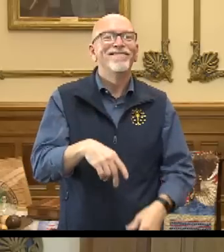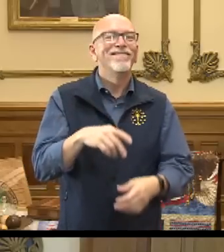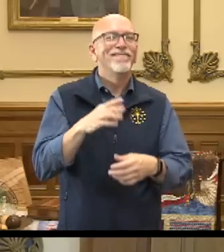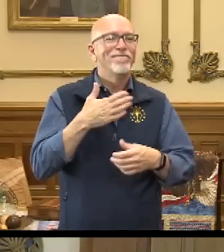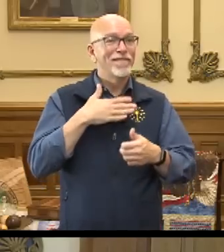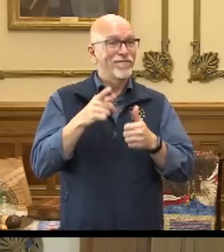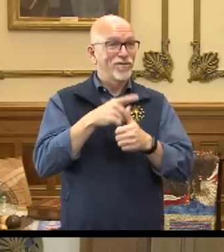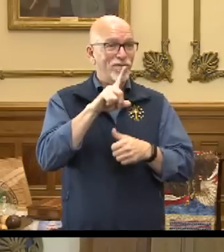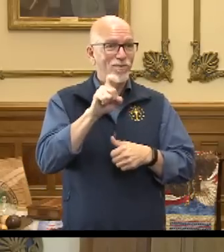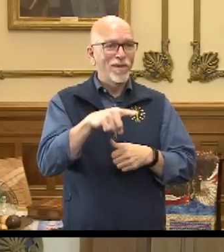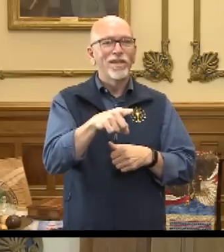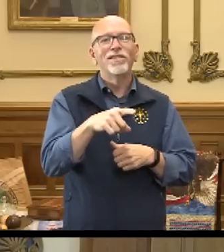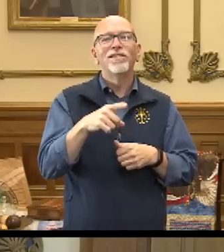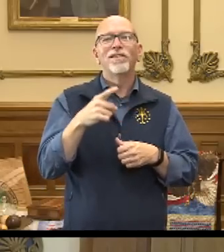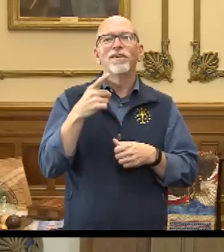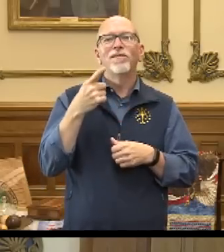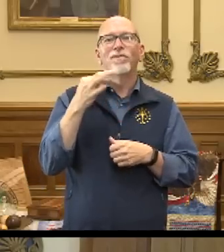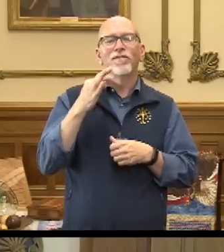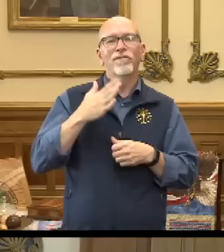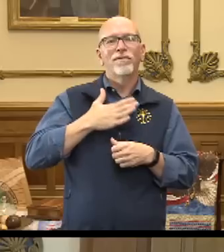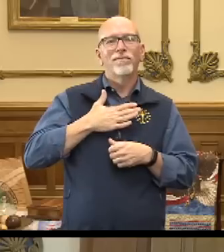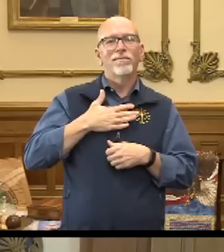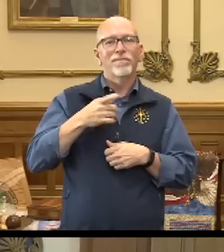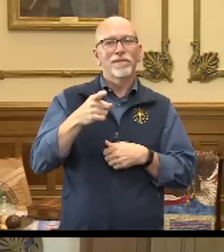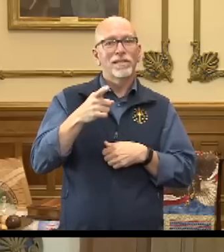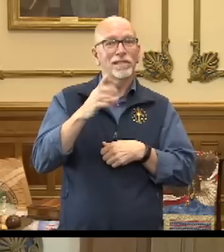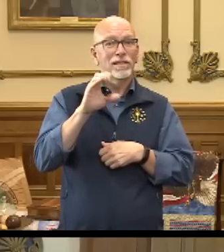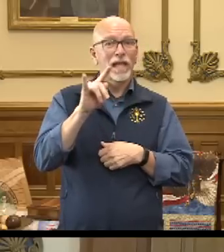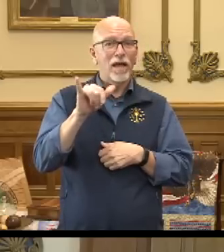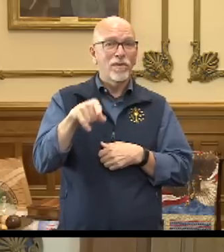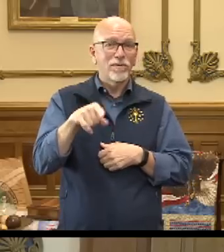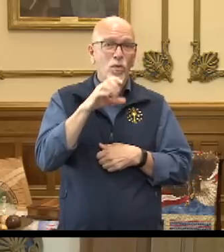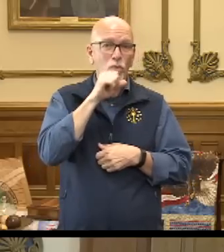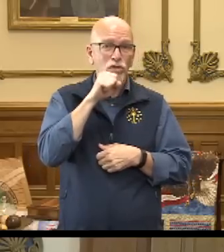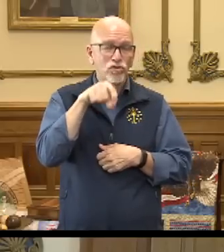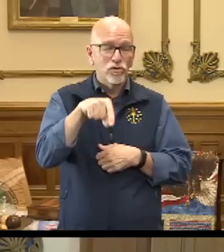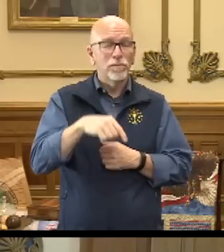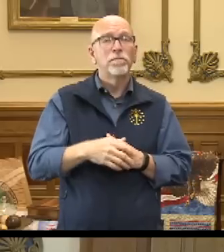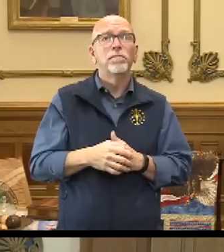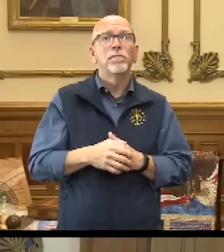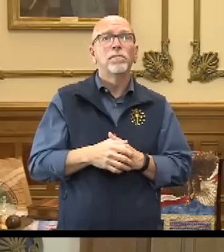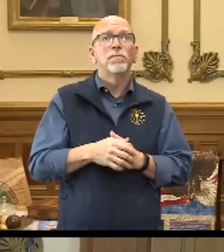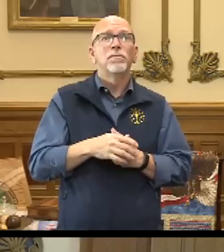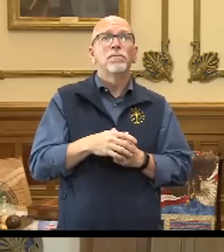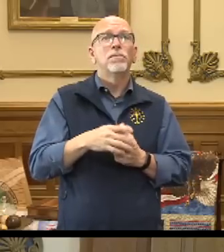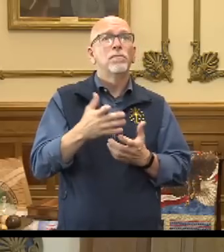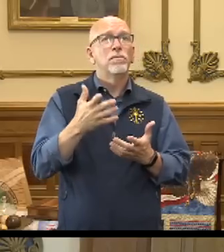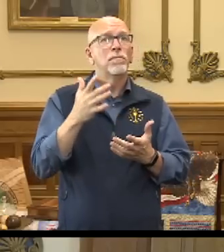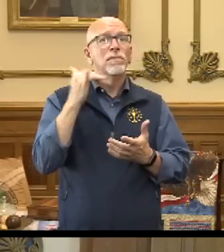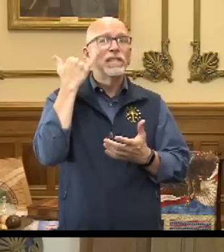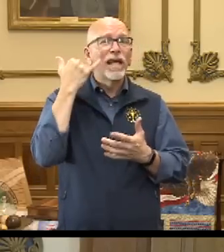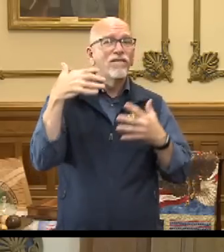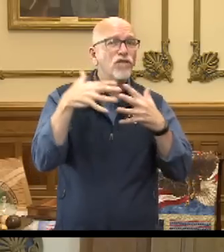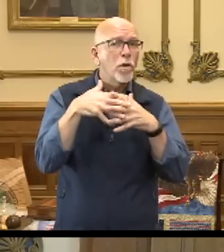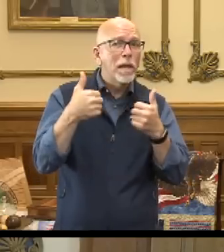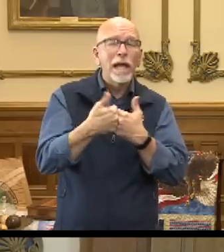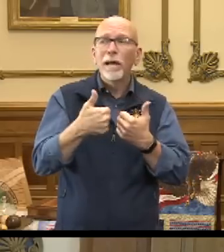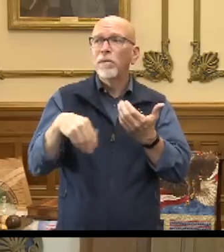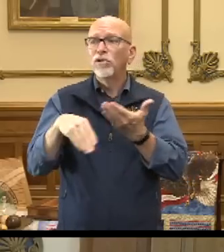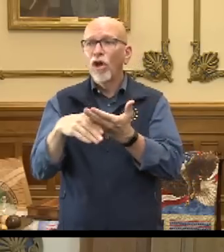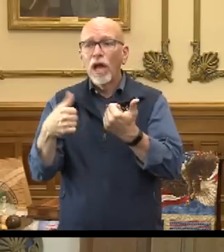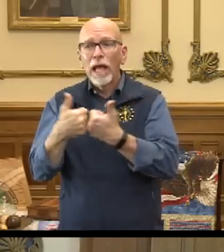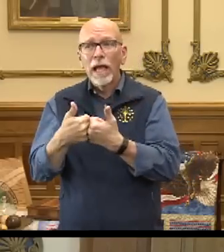would be, because one of my counties is orange, are they supposed to, like if there's a football game or a soccer game or